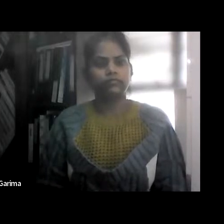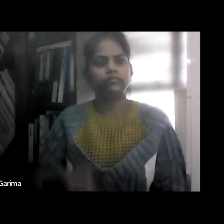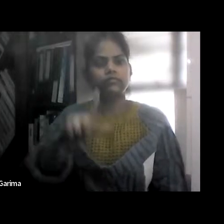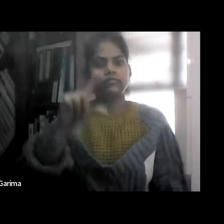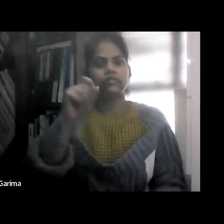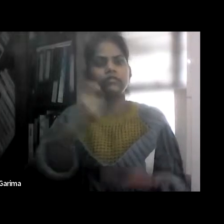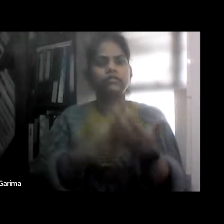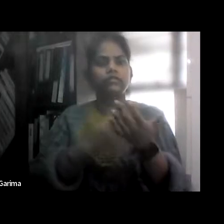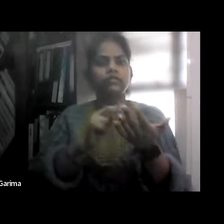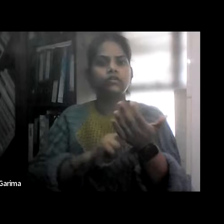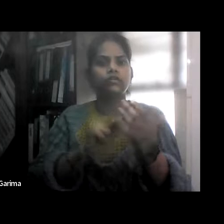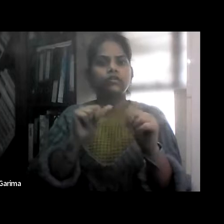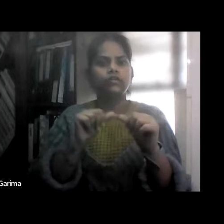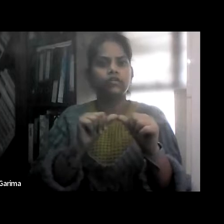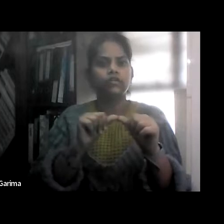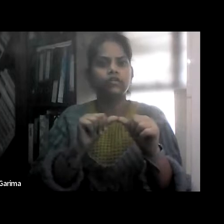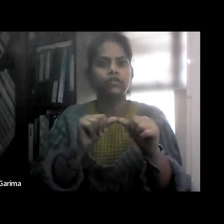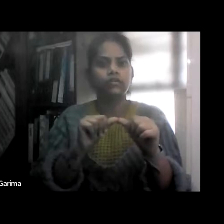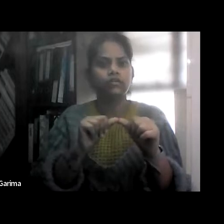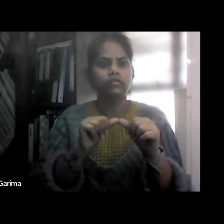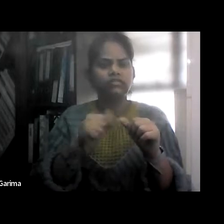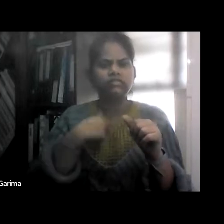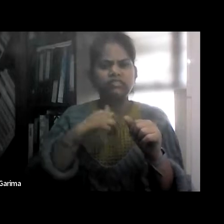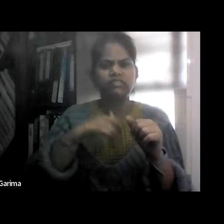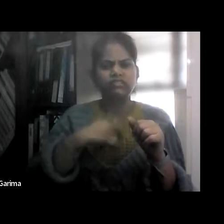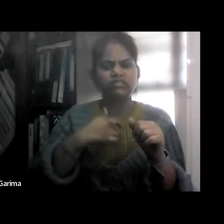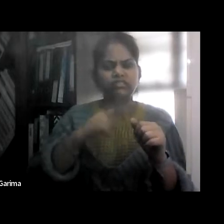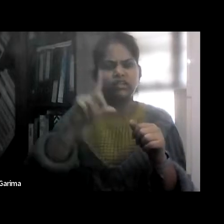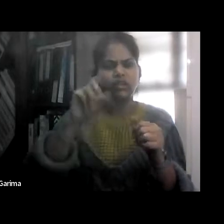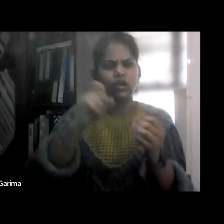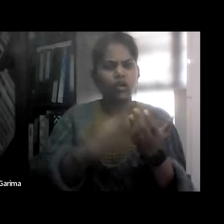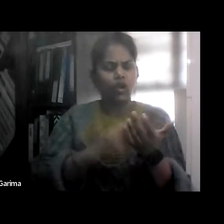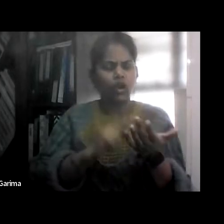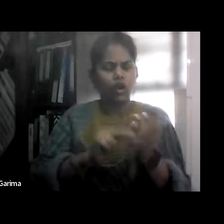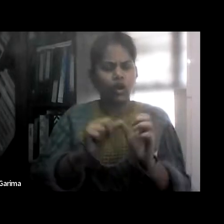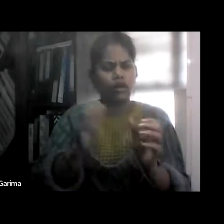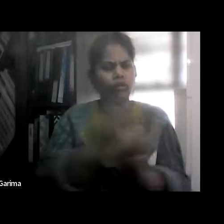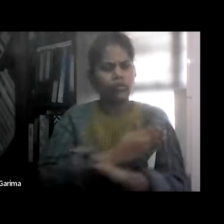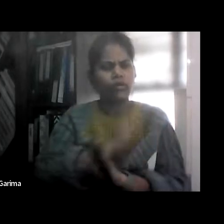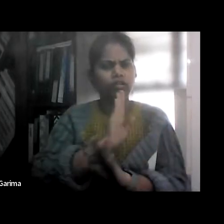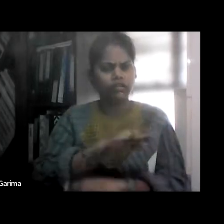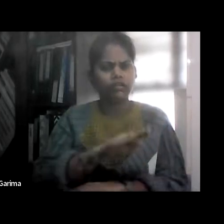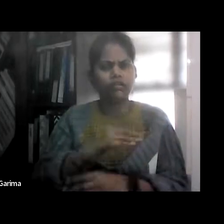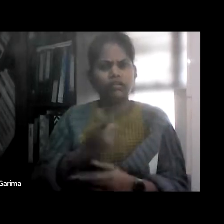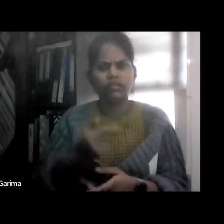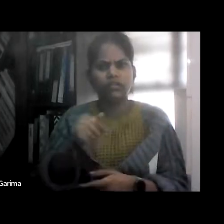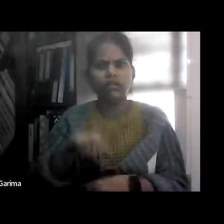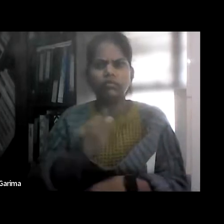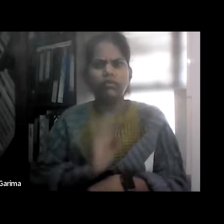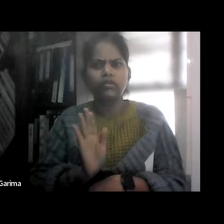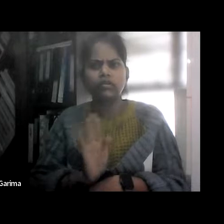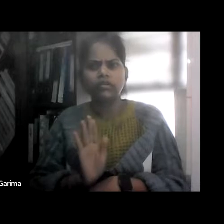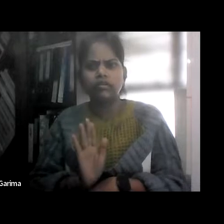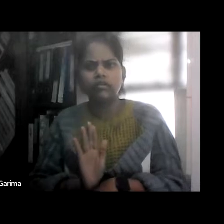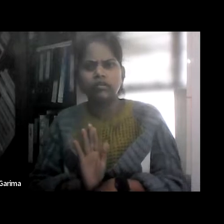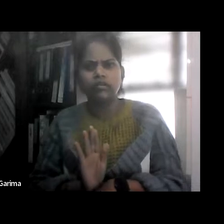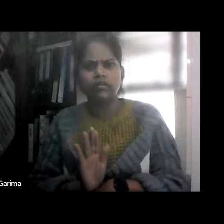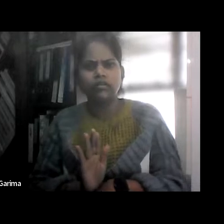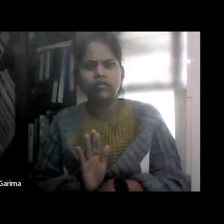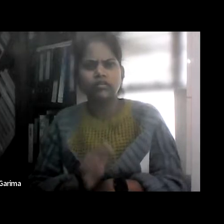Lorna? I don't think Lorna is here. She was here a while back. Yeah, she said hello to me. Yeah, but she's not